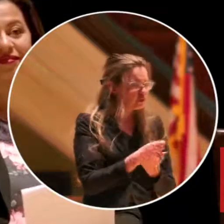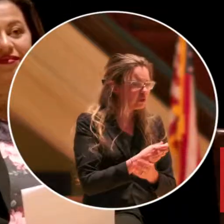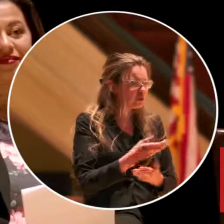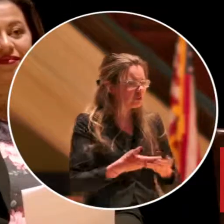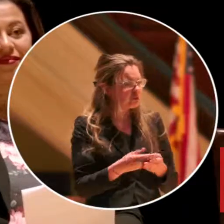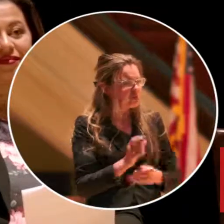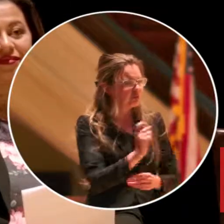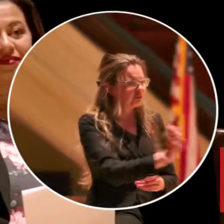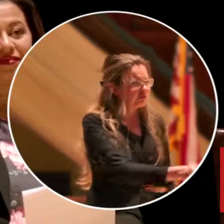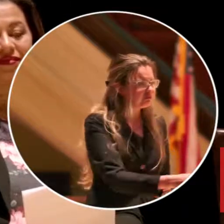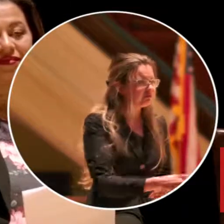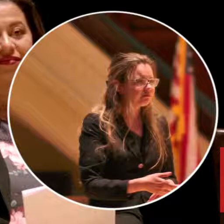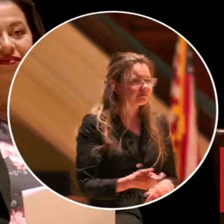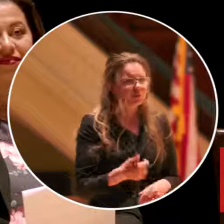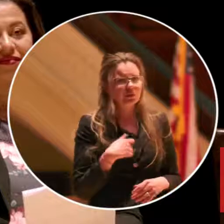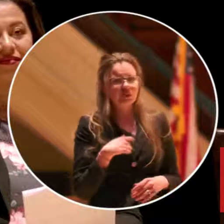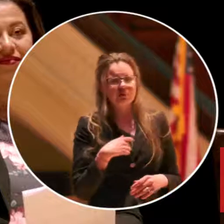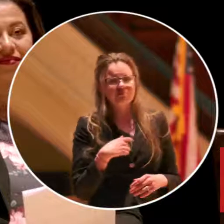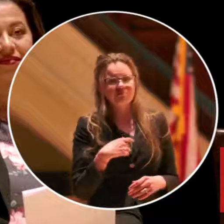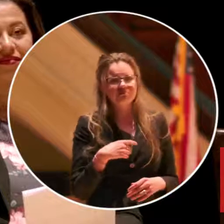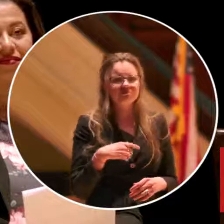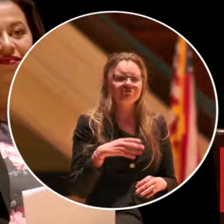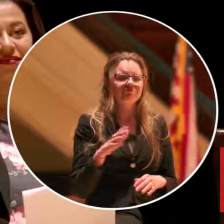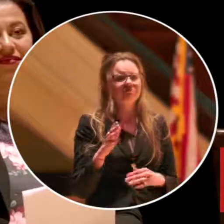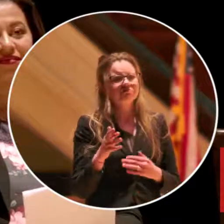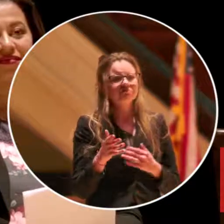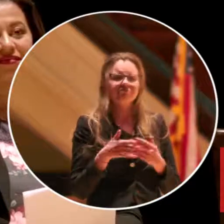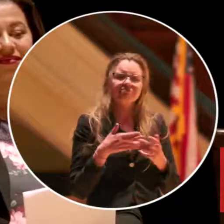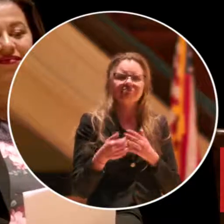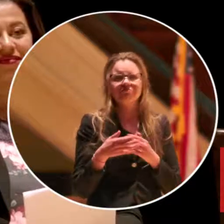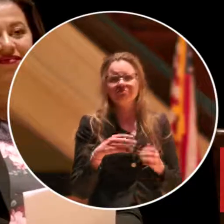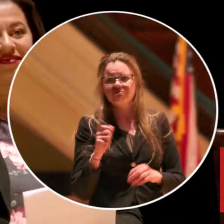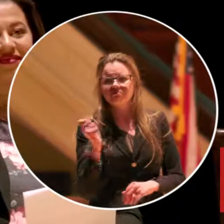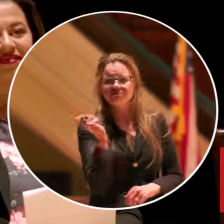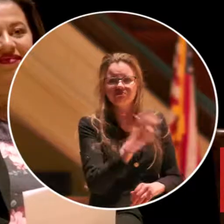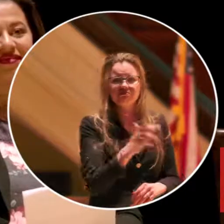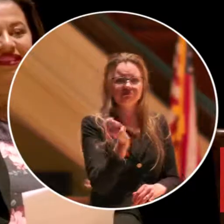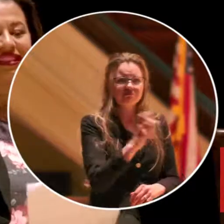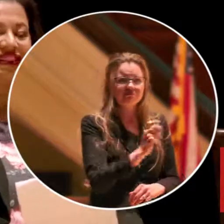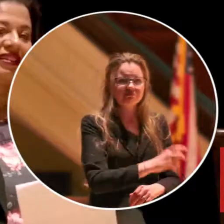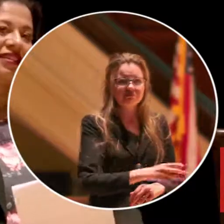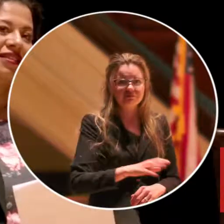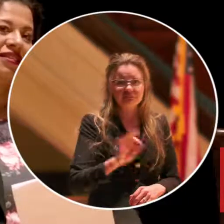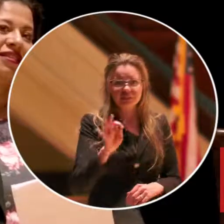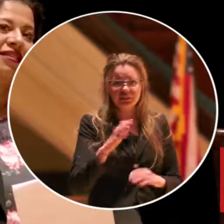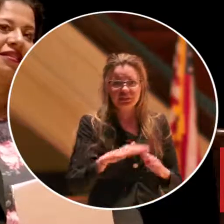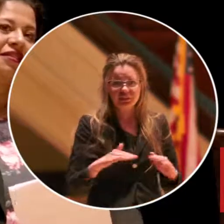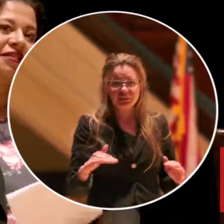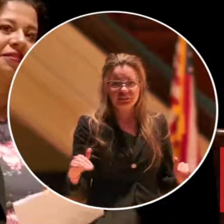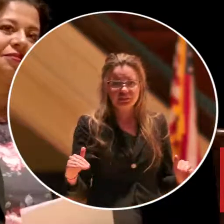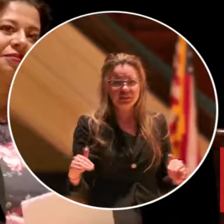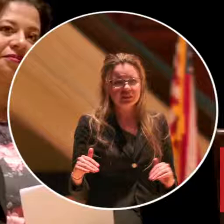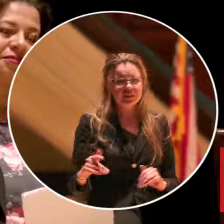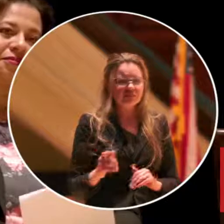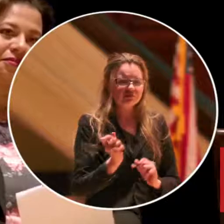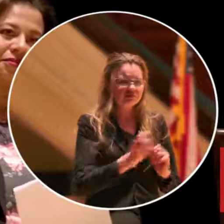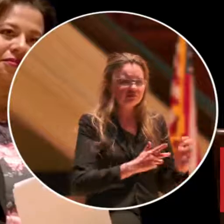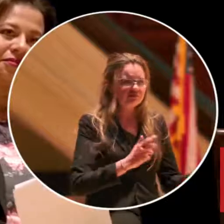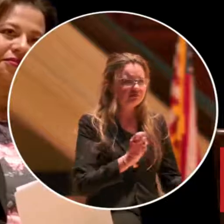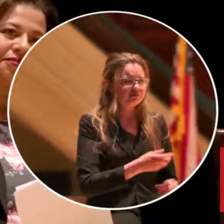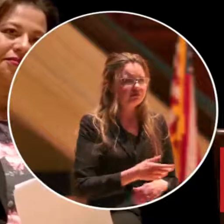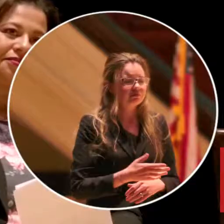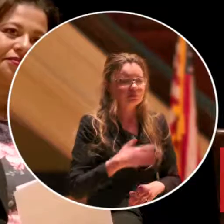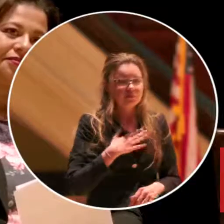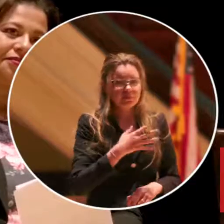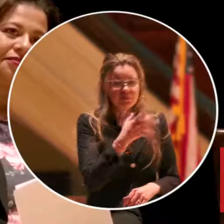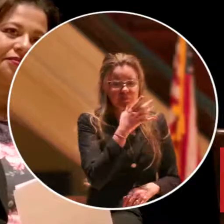had willy-nilly sent my parents 4 children spread out over 9 years. Then one day, 5 years later, when my mother was going on